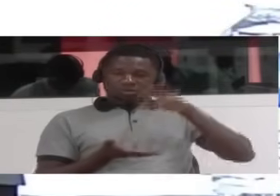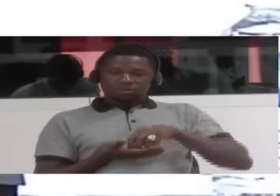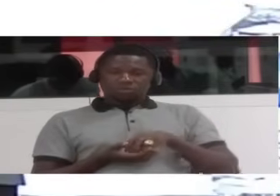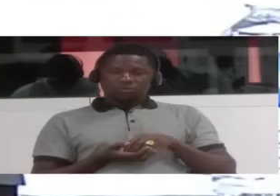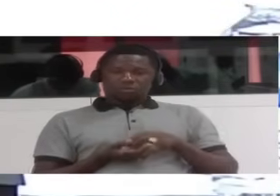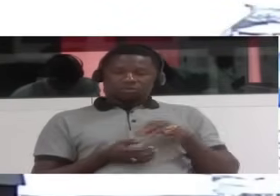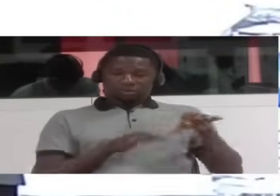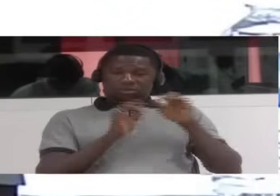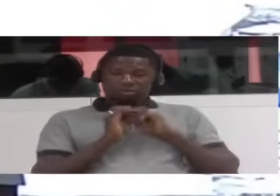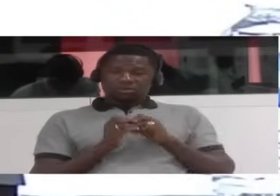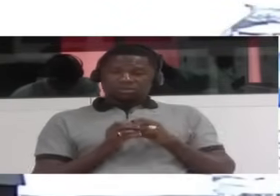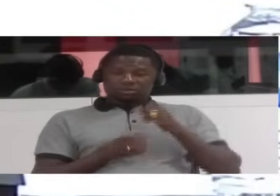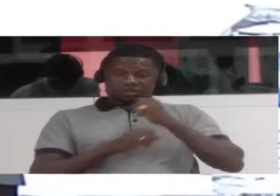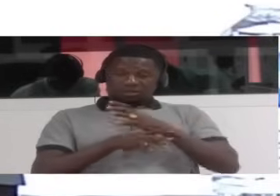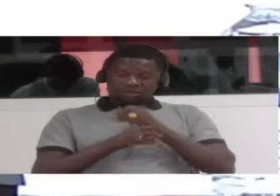Ghanaians. I think